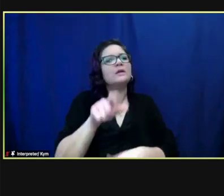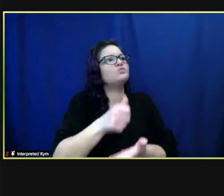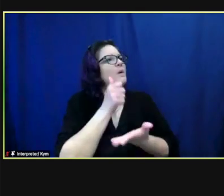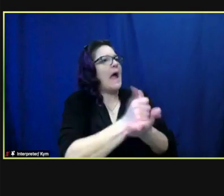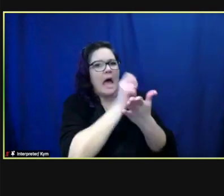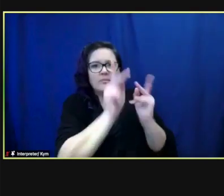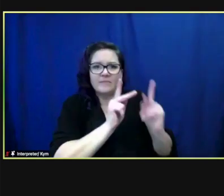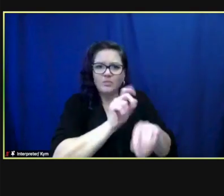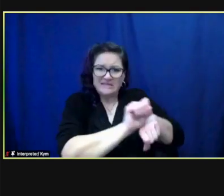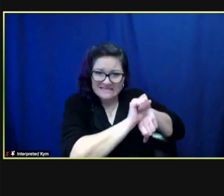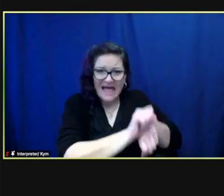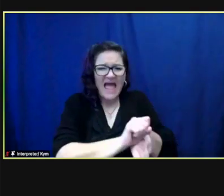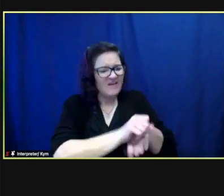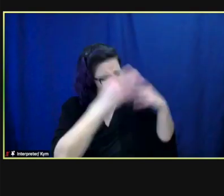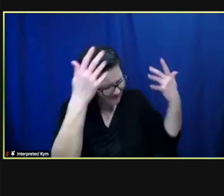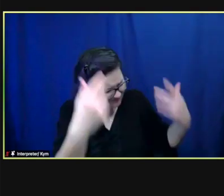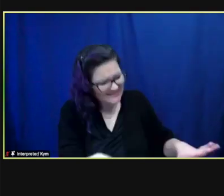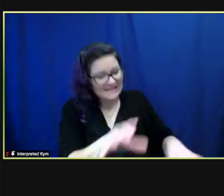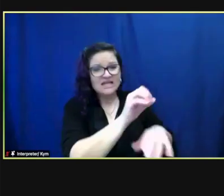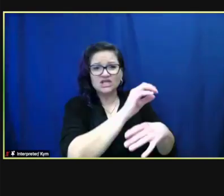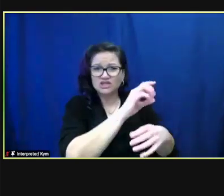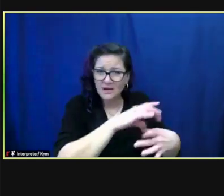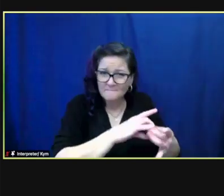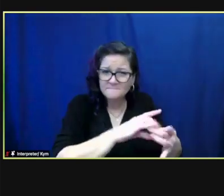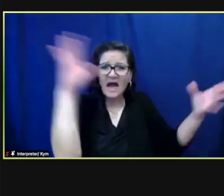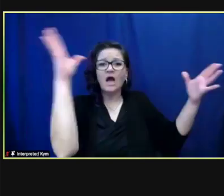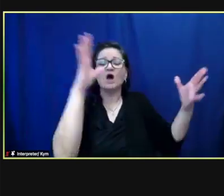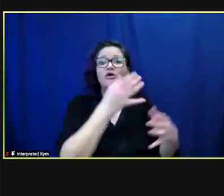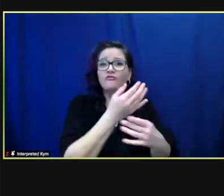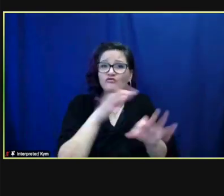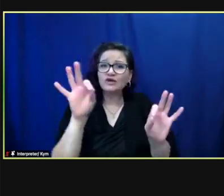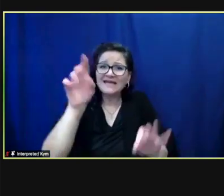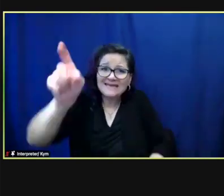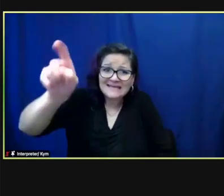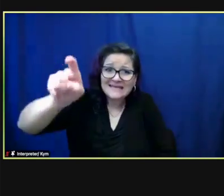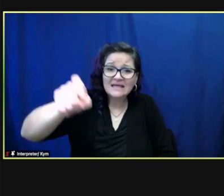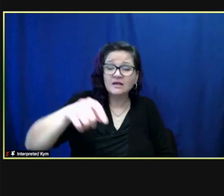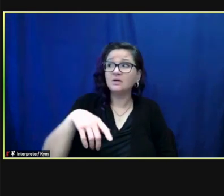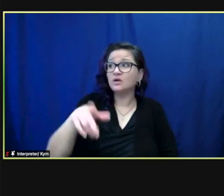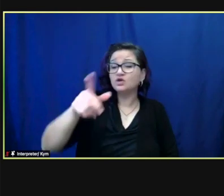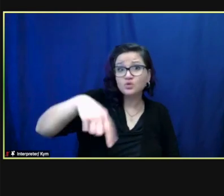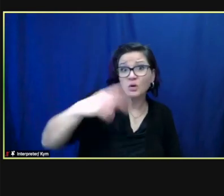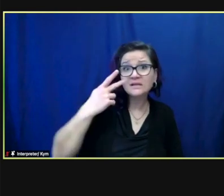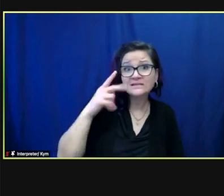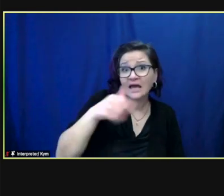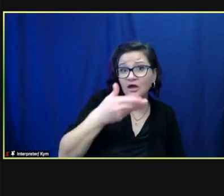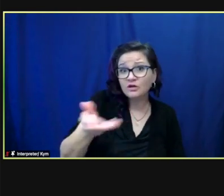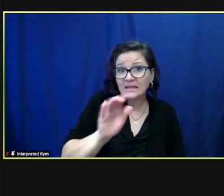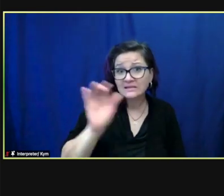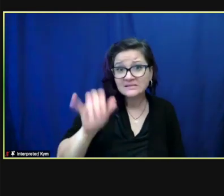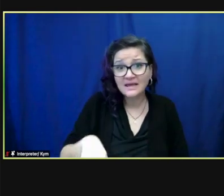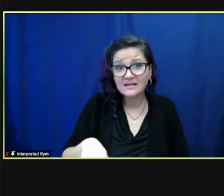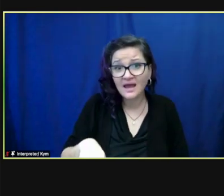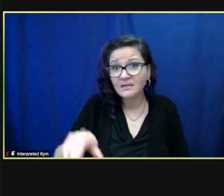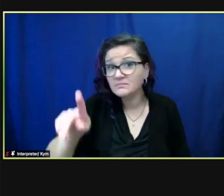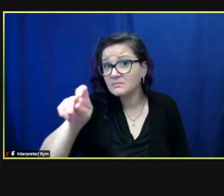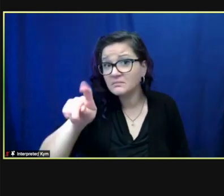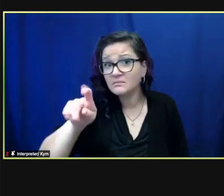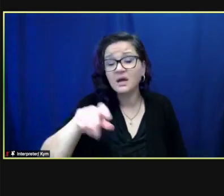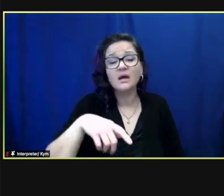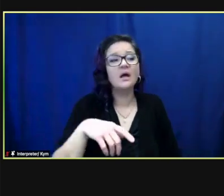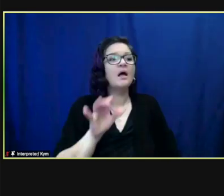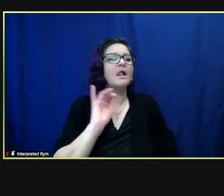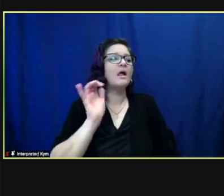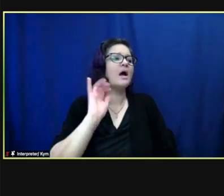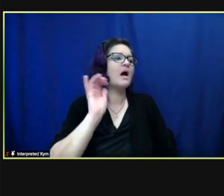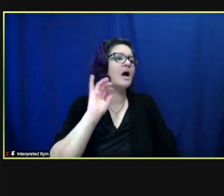because that is not right. Are there other things that you see that are like that? So I know, like, so